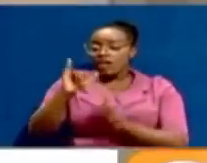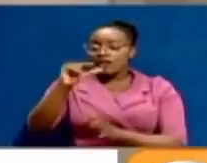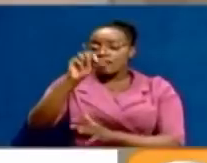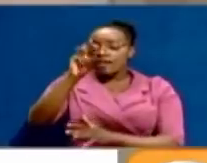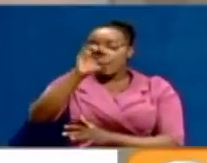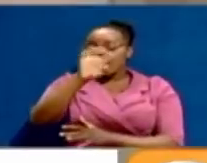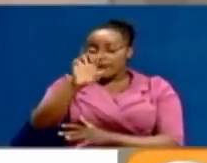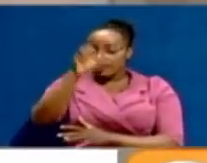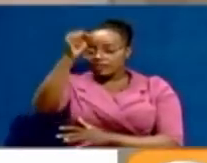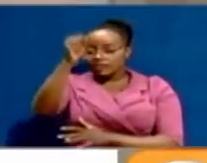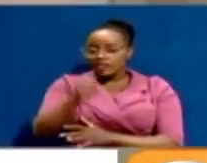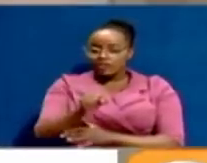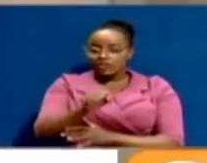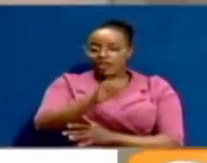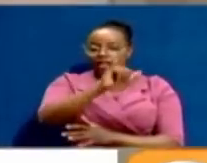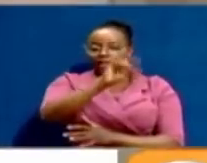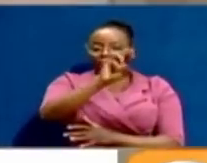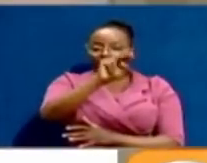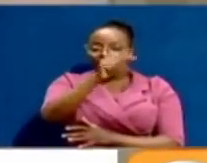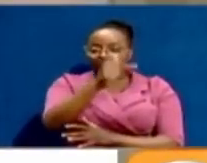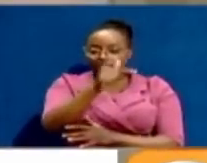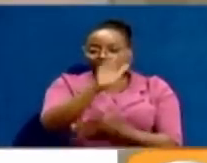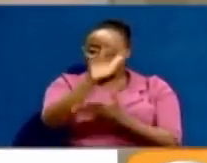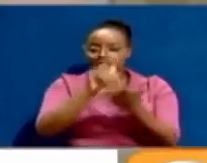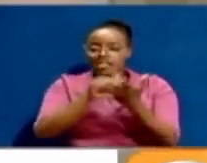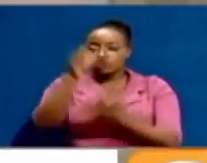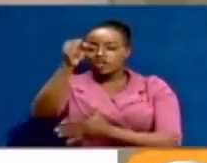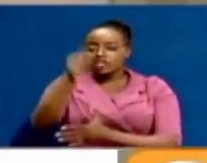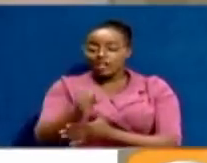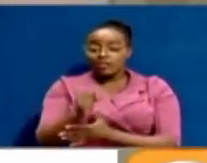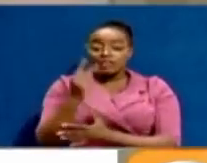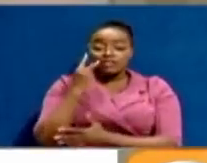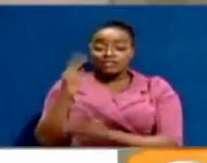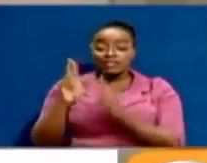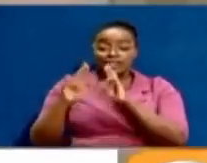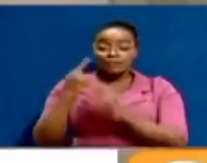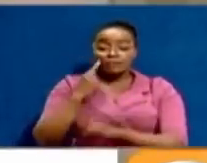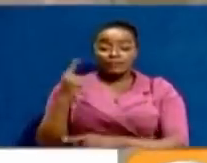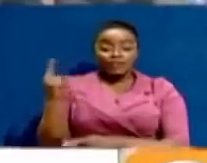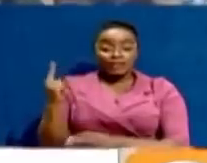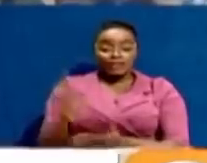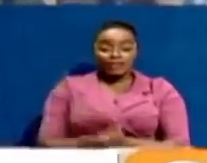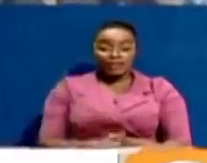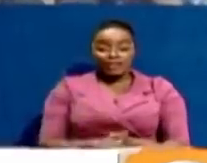South, South Imenti, and Central Imenti constituencies. Here is that report.